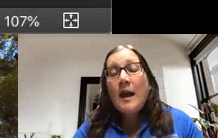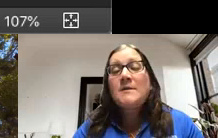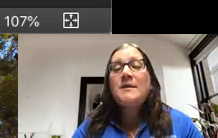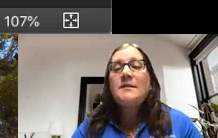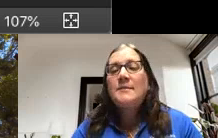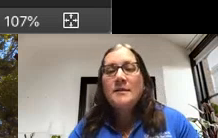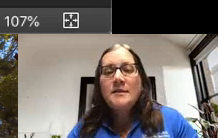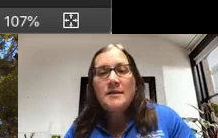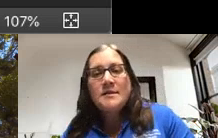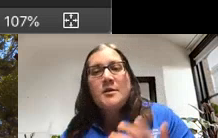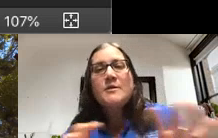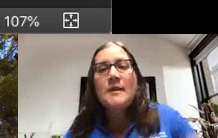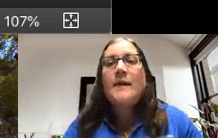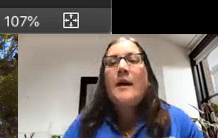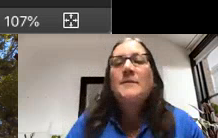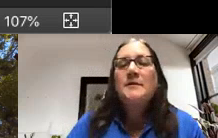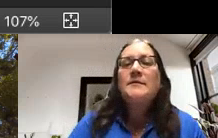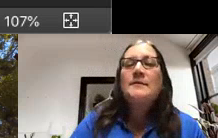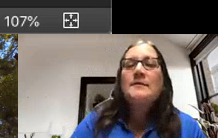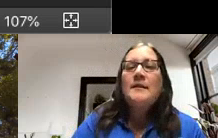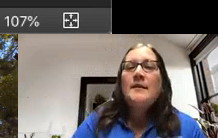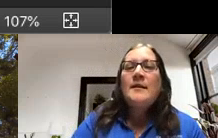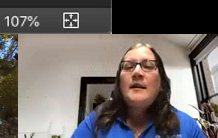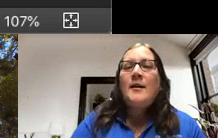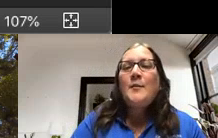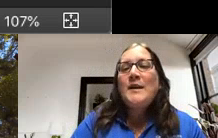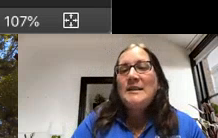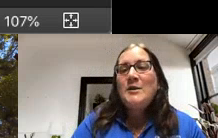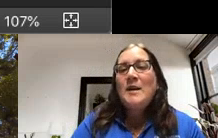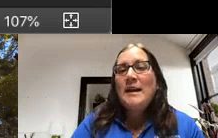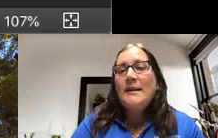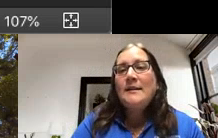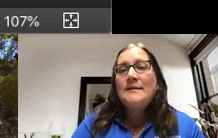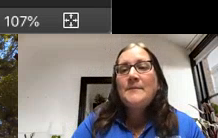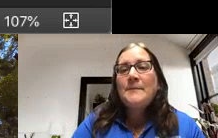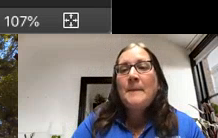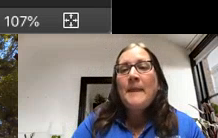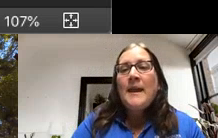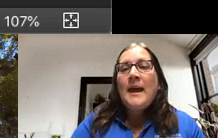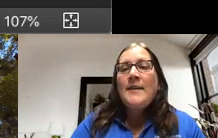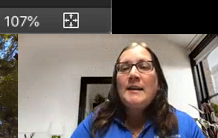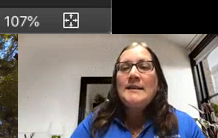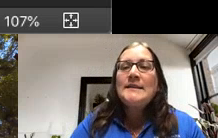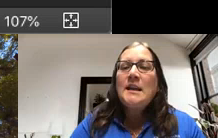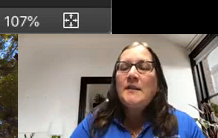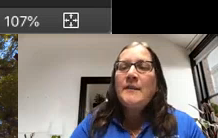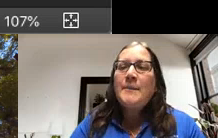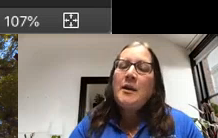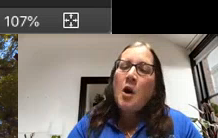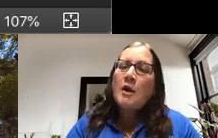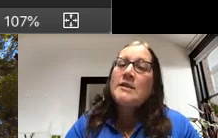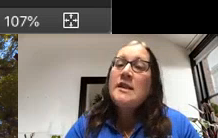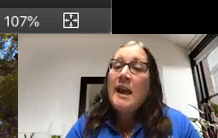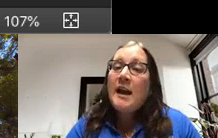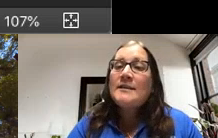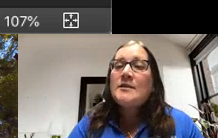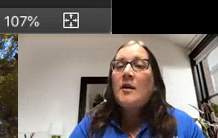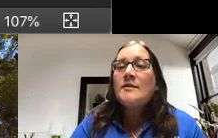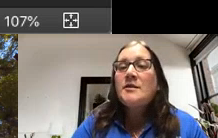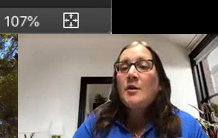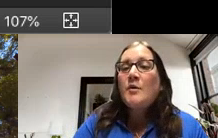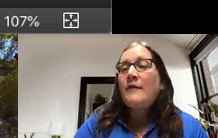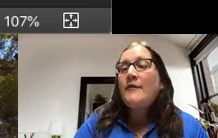It doesn't record the captions, but it just shows live captions. Raising your hand. And then instead of it being called